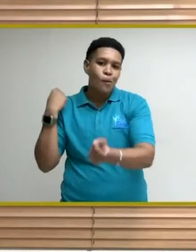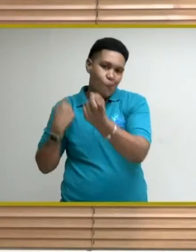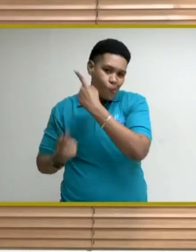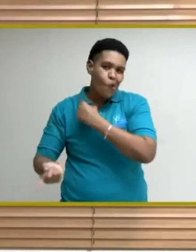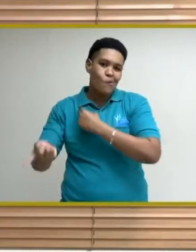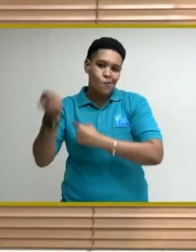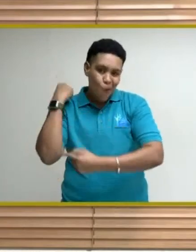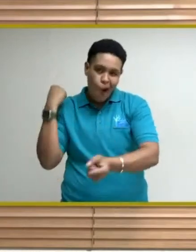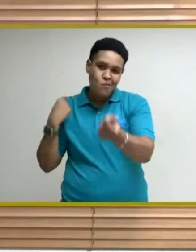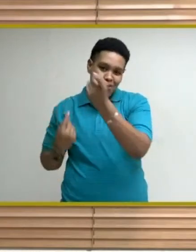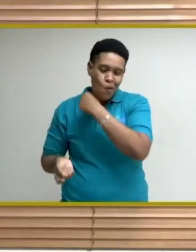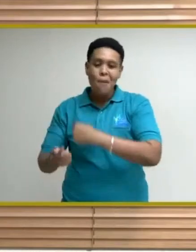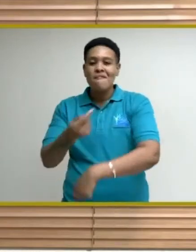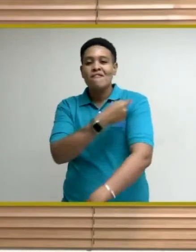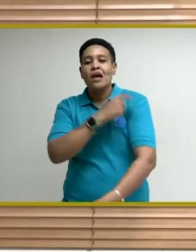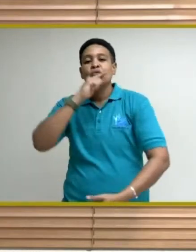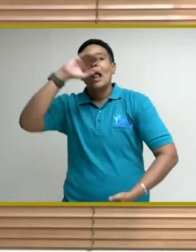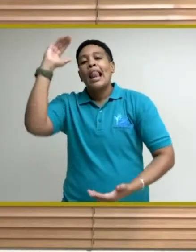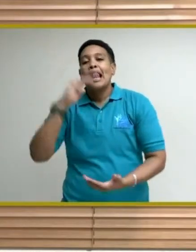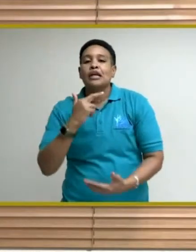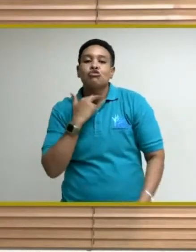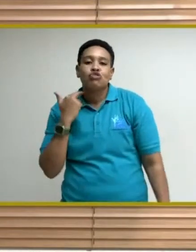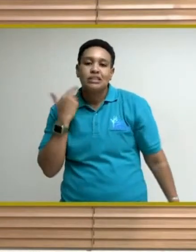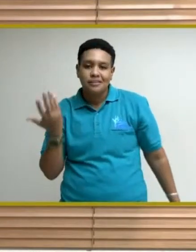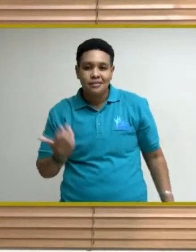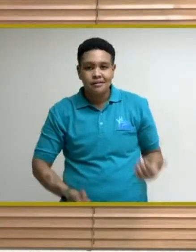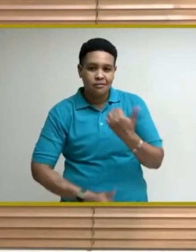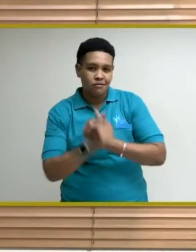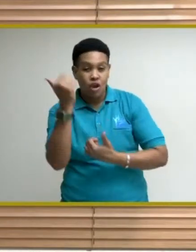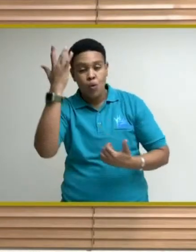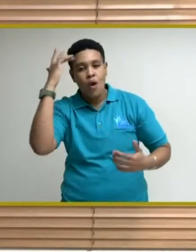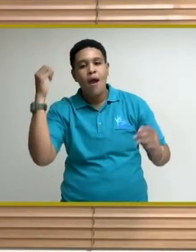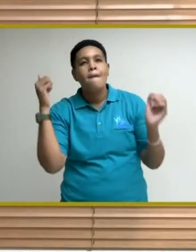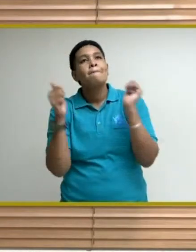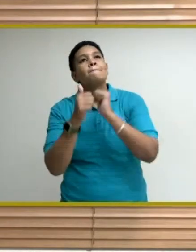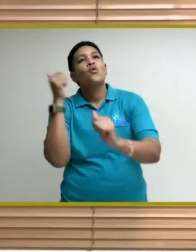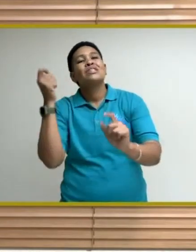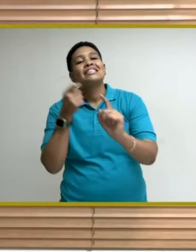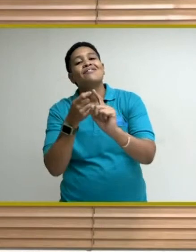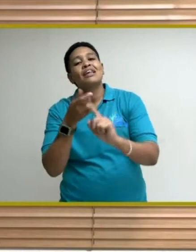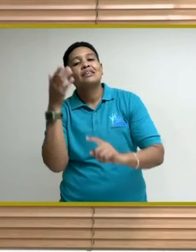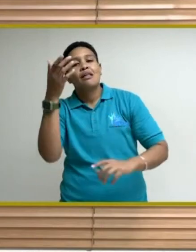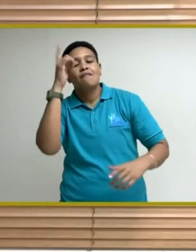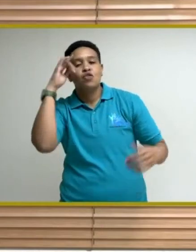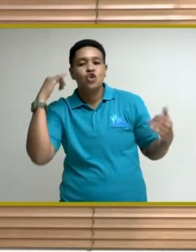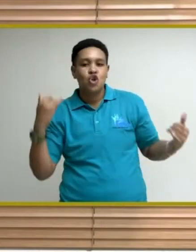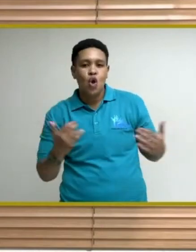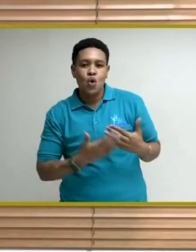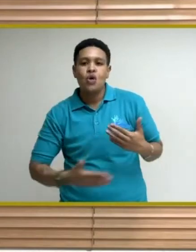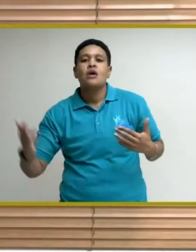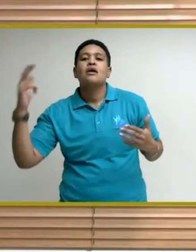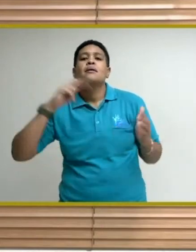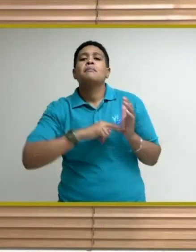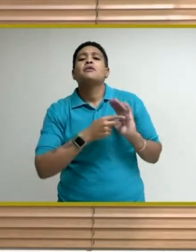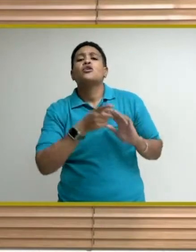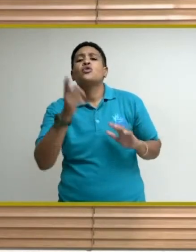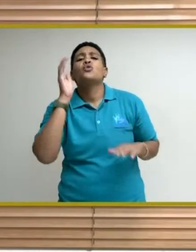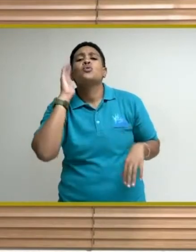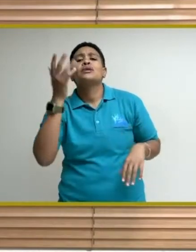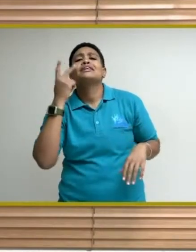that is the most effective defense as of now. And therefore, you will see